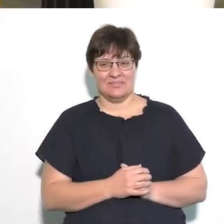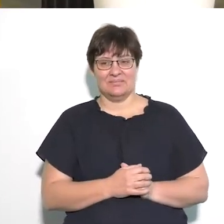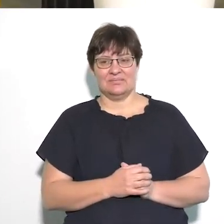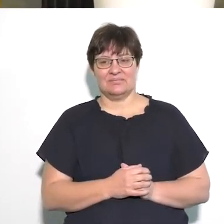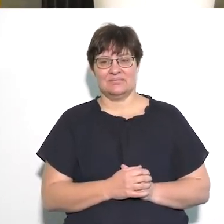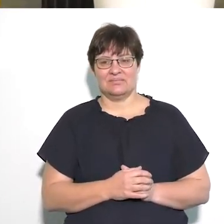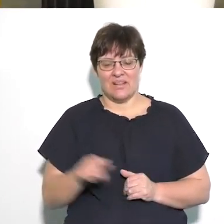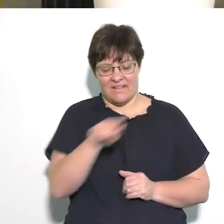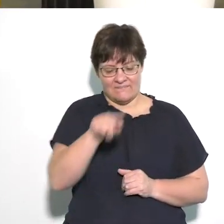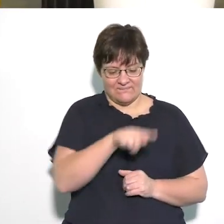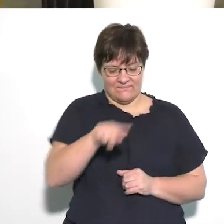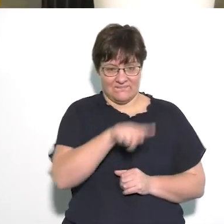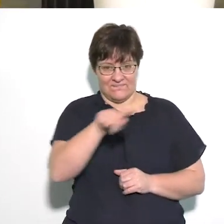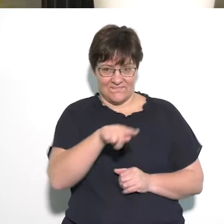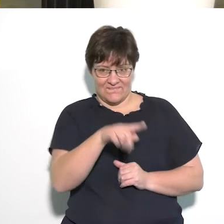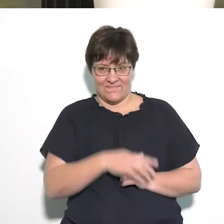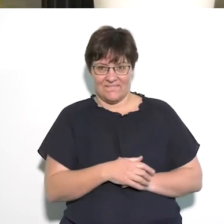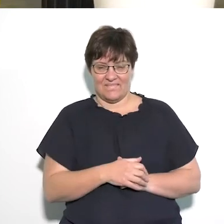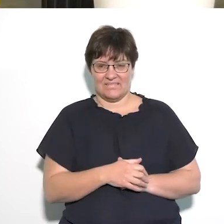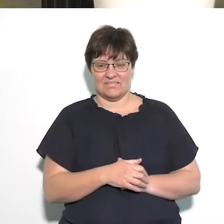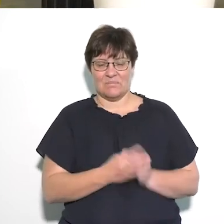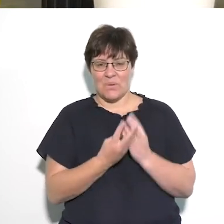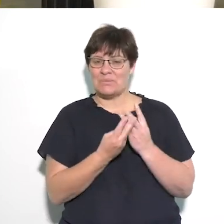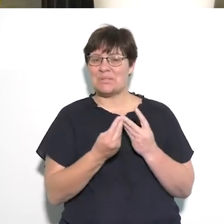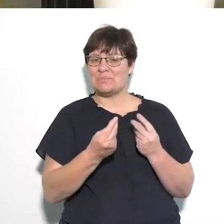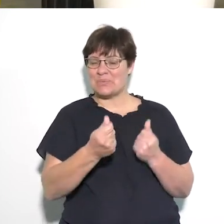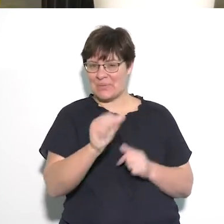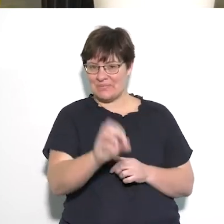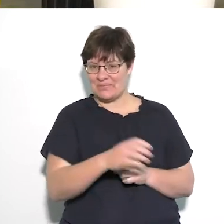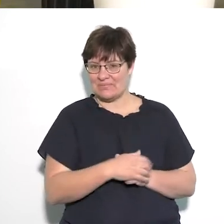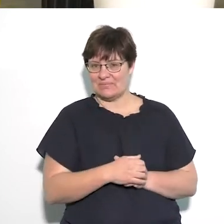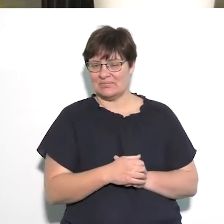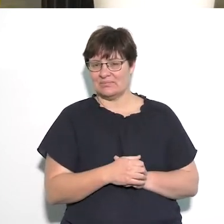So use your fingers just to go over it and smooth the glue out.